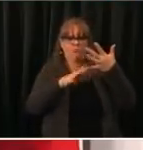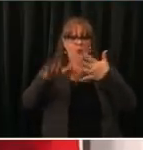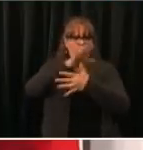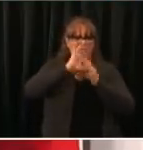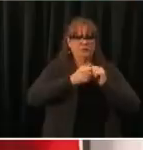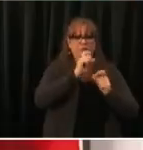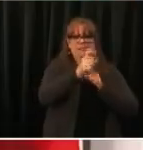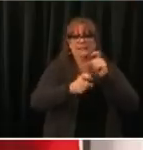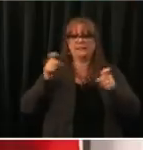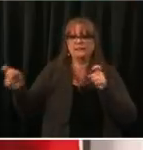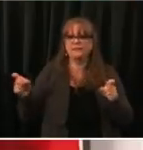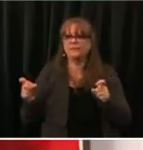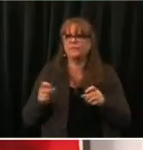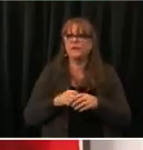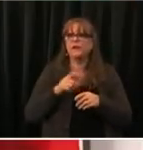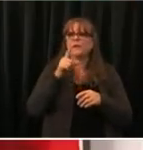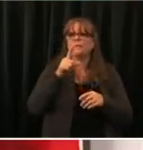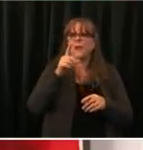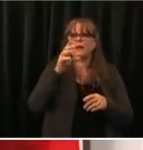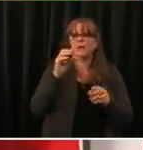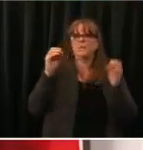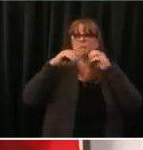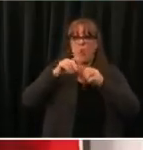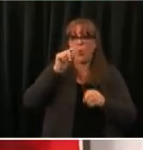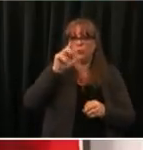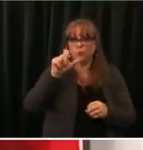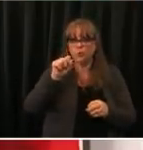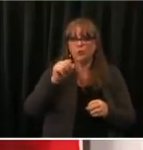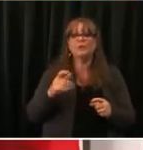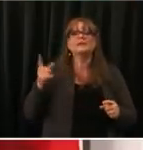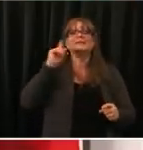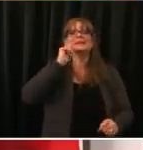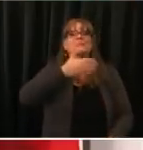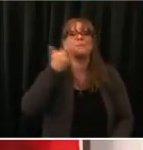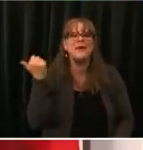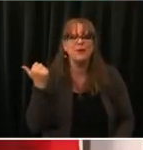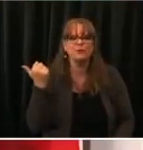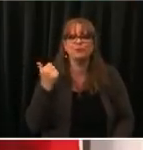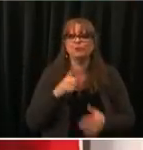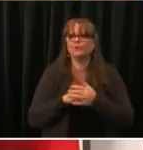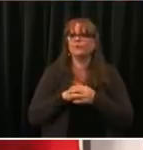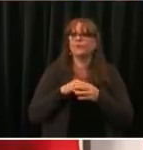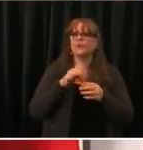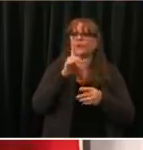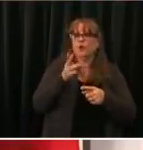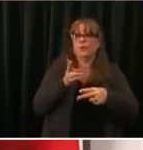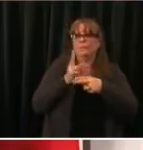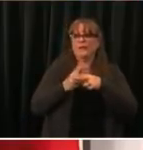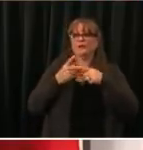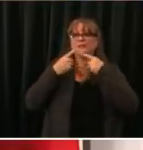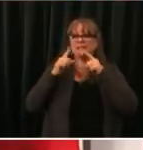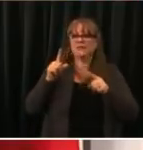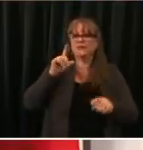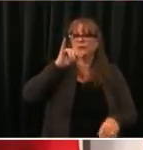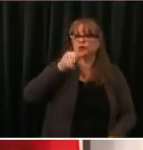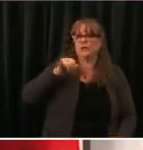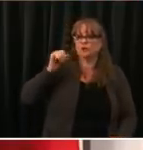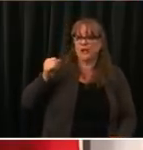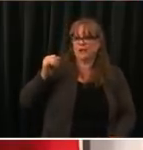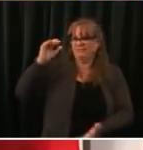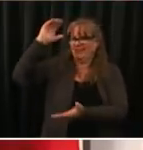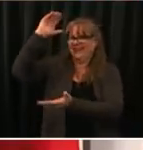arsenal, the better. I hope it's approved right away. You mentioned while the efficacy might be lower, it also has an advantage, and that is it